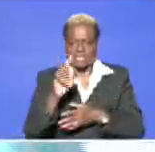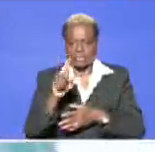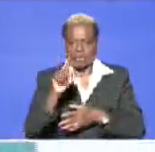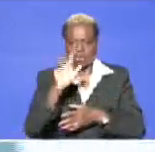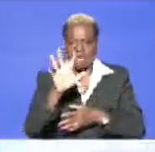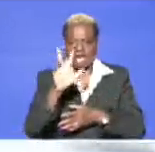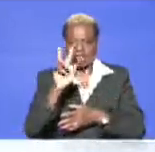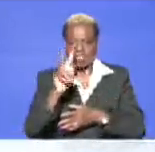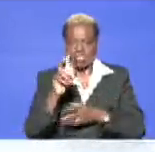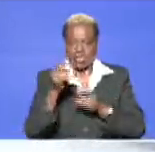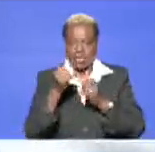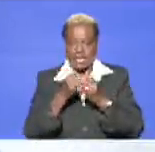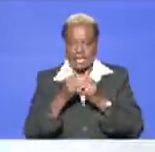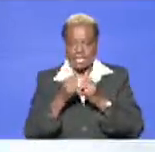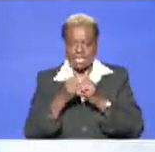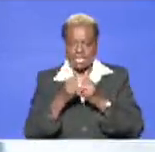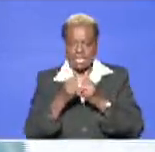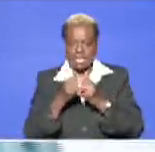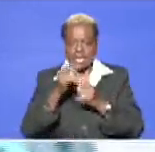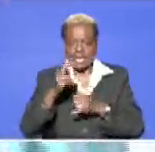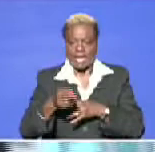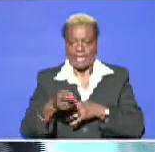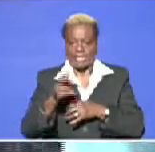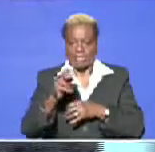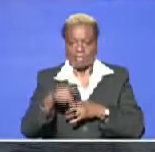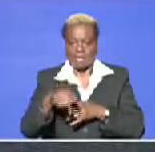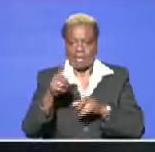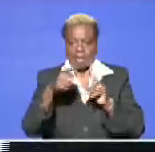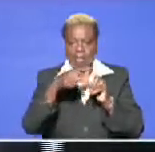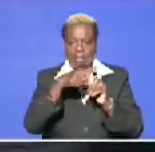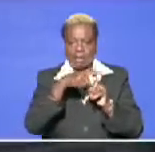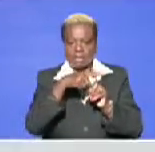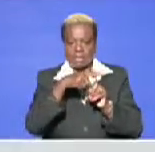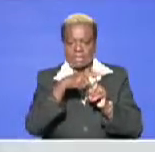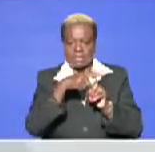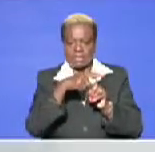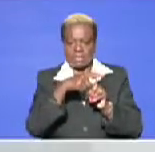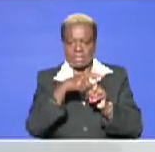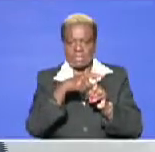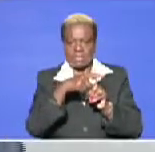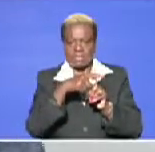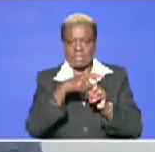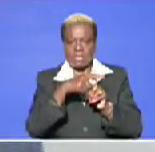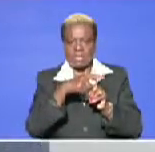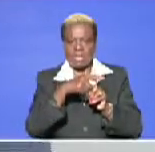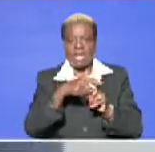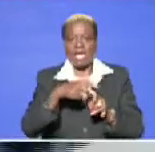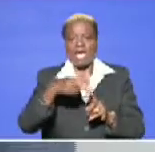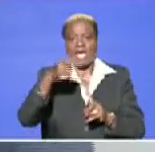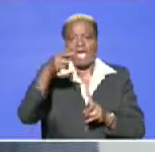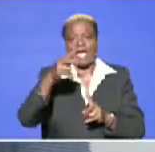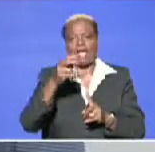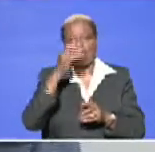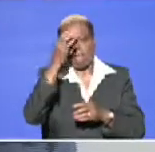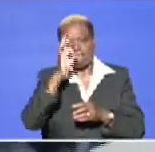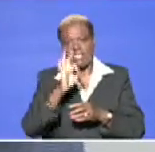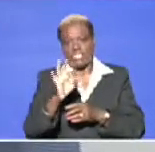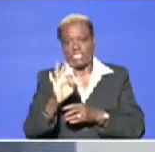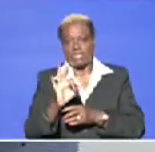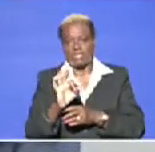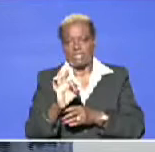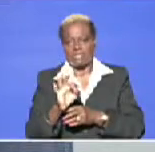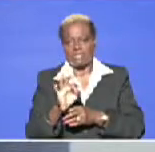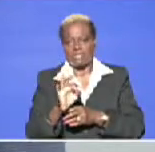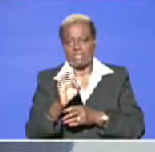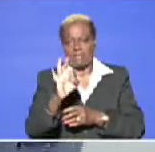6.52 inches, you know, HD plus, you know, high definition. We are bringing high premium features to affordable phones because